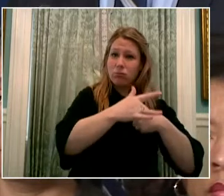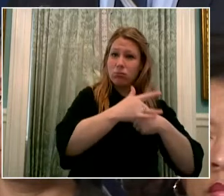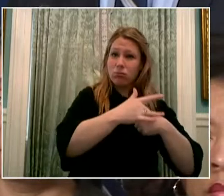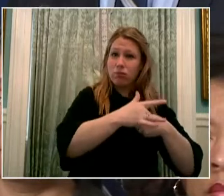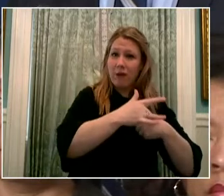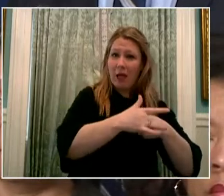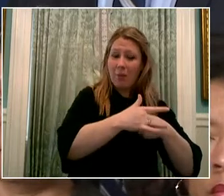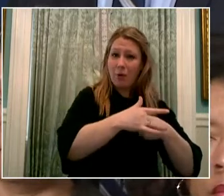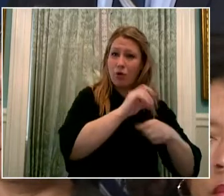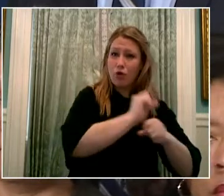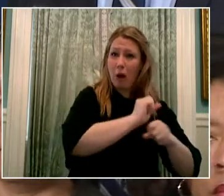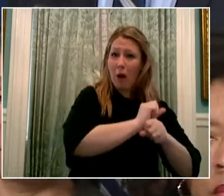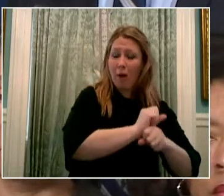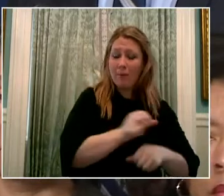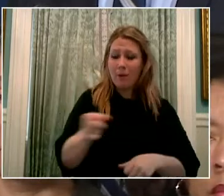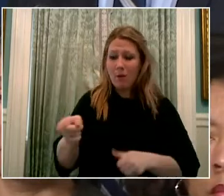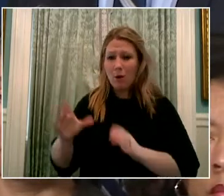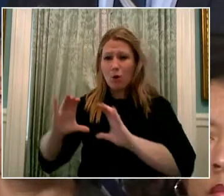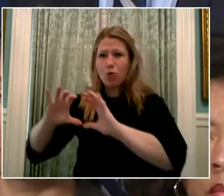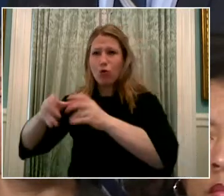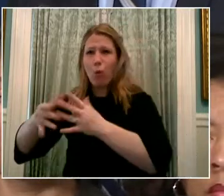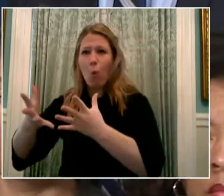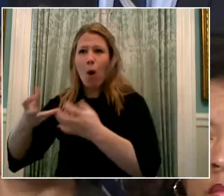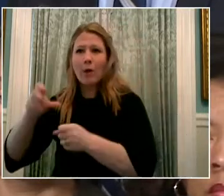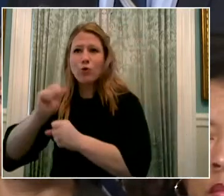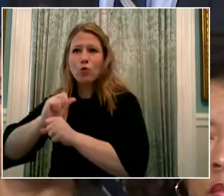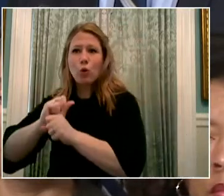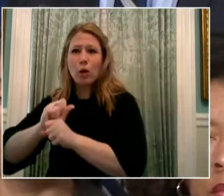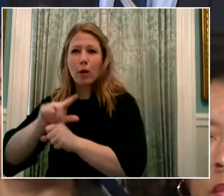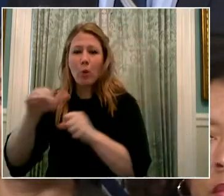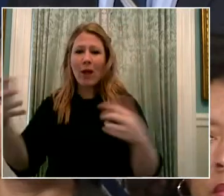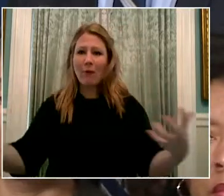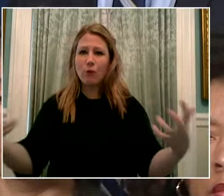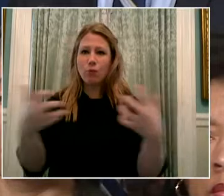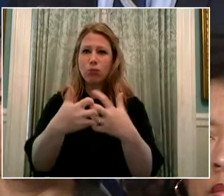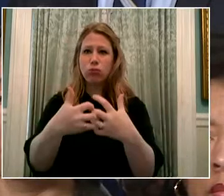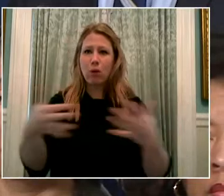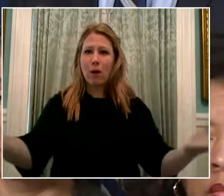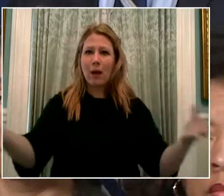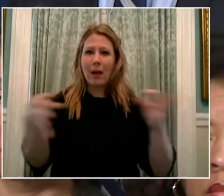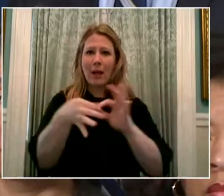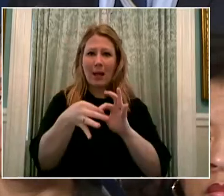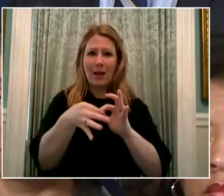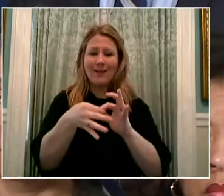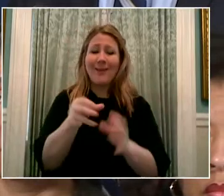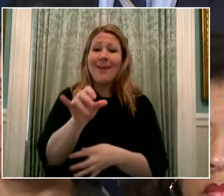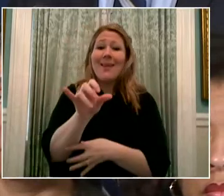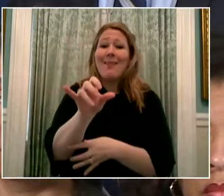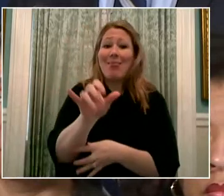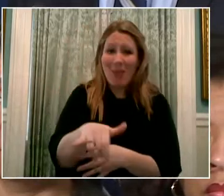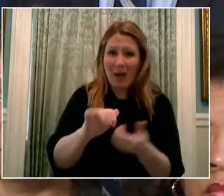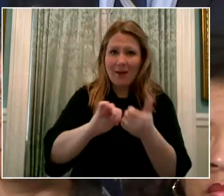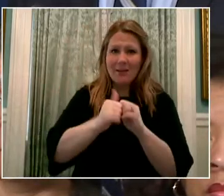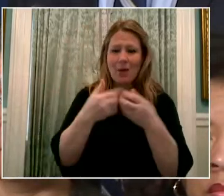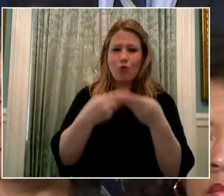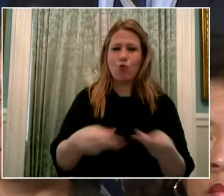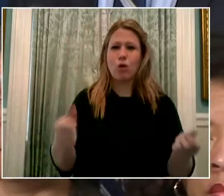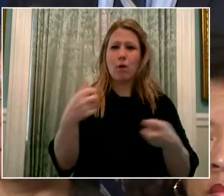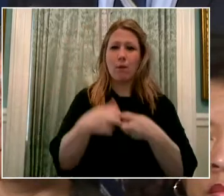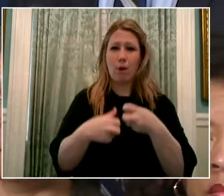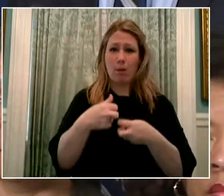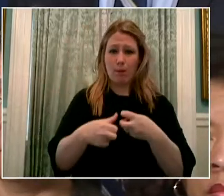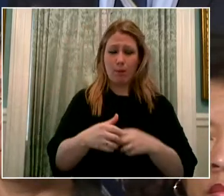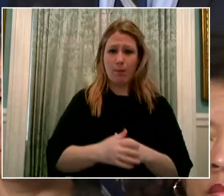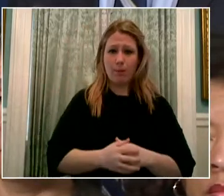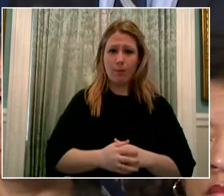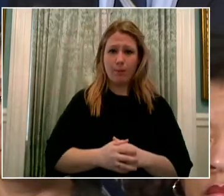to fill these jobs. We need to bring that together. That is how we're going to solve this problem. And today,